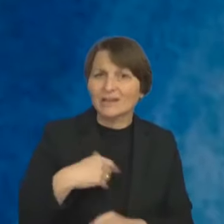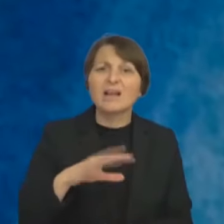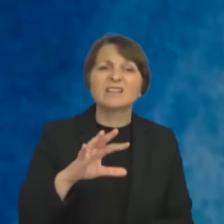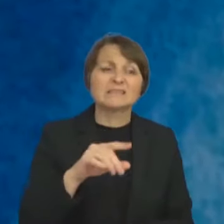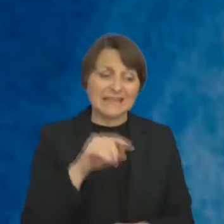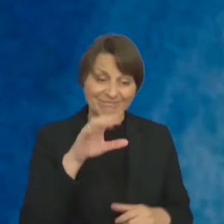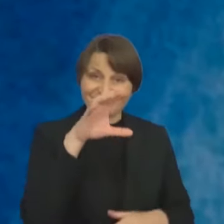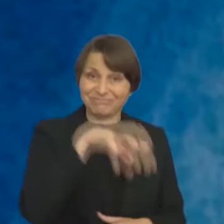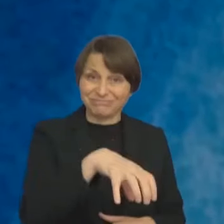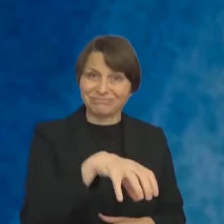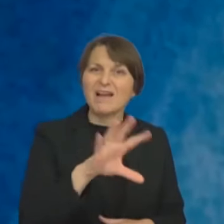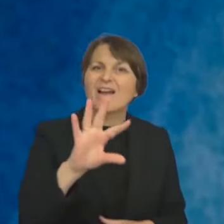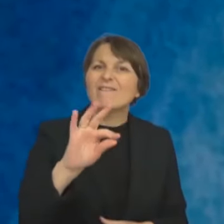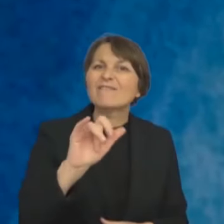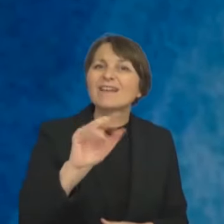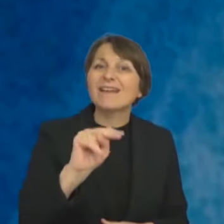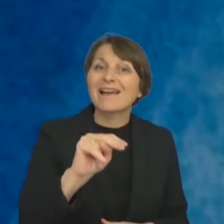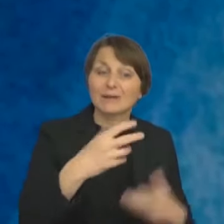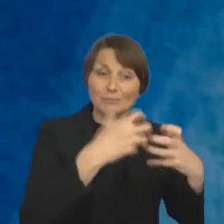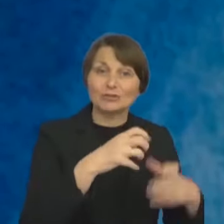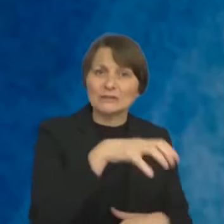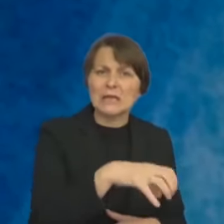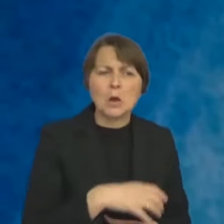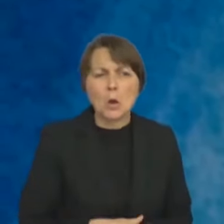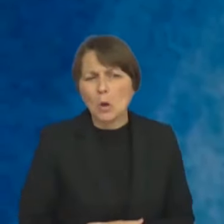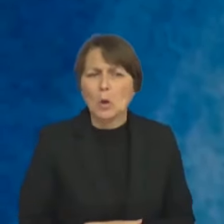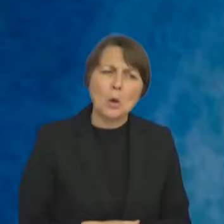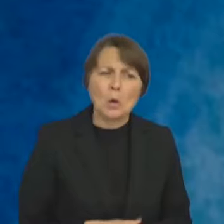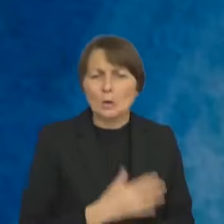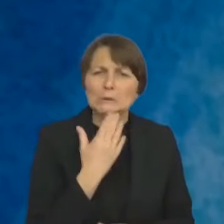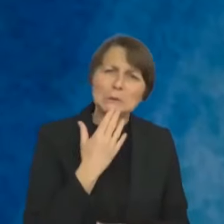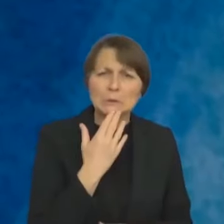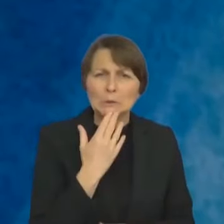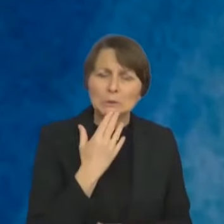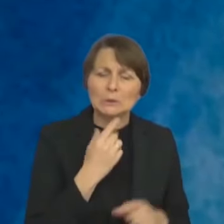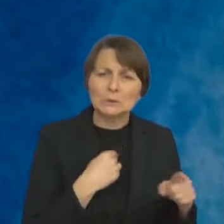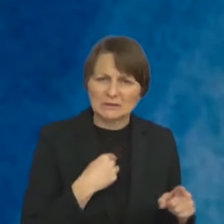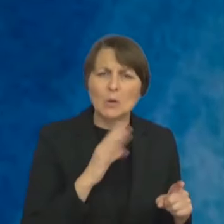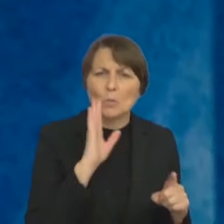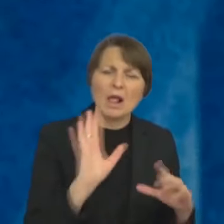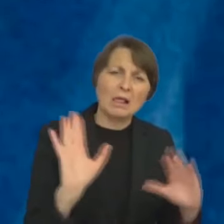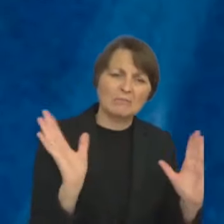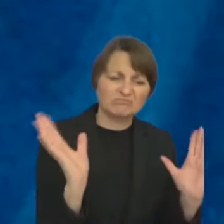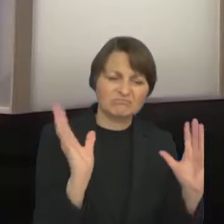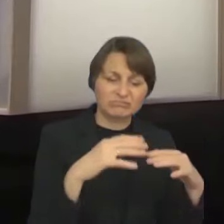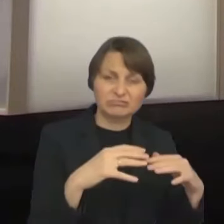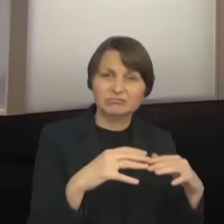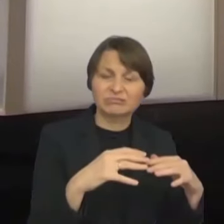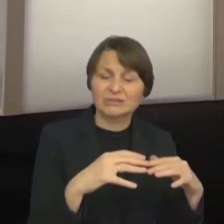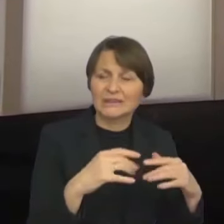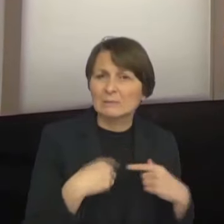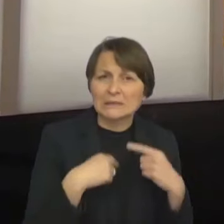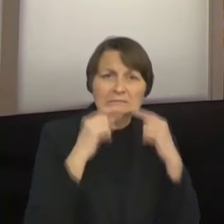future. It was probably going to be closed down. And I must admit that I was really sad when I heard that. And today we can confirm